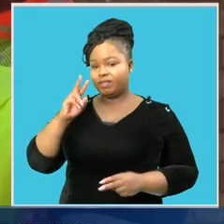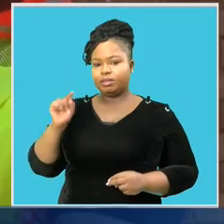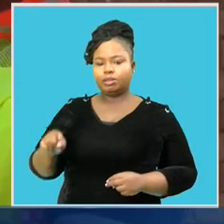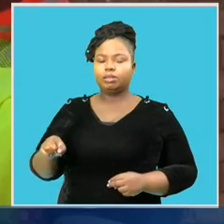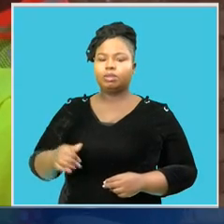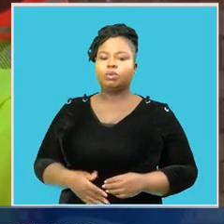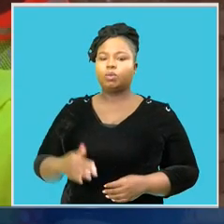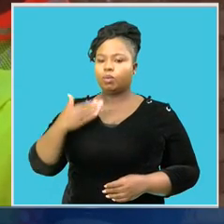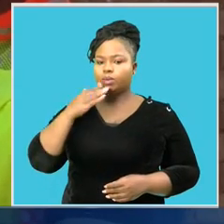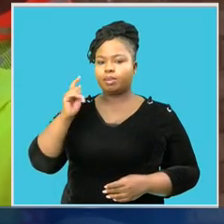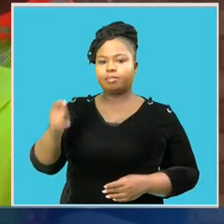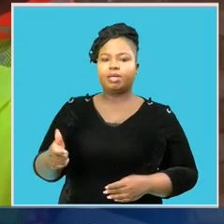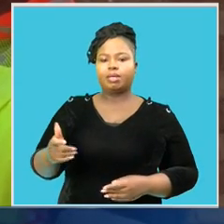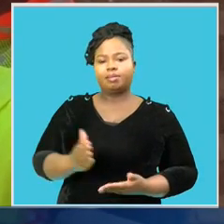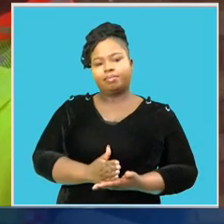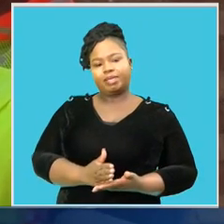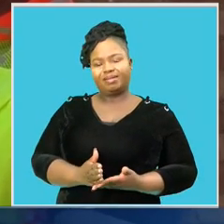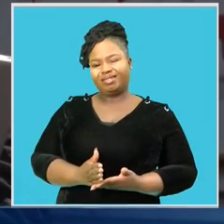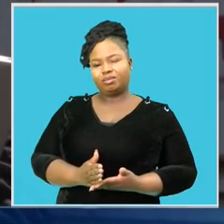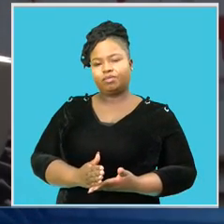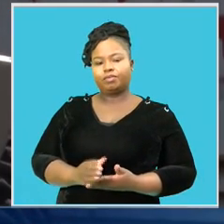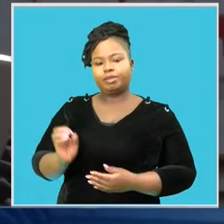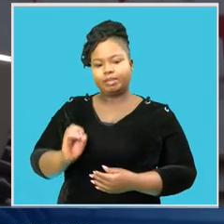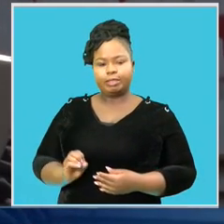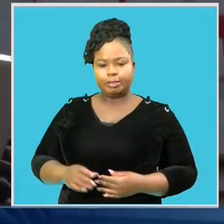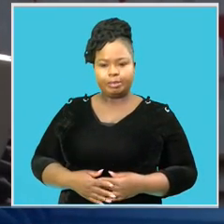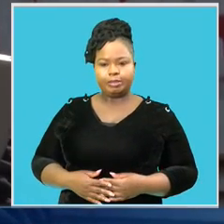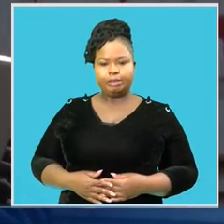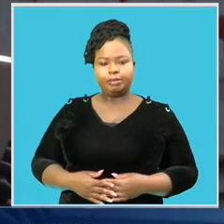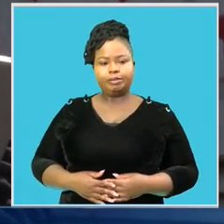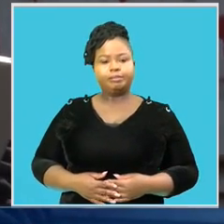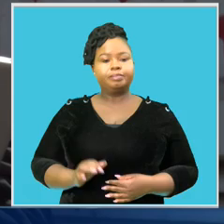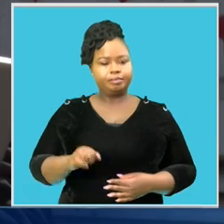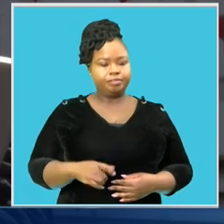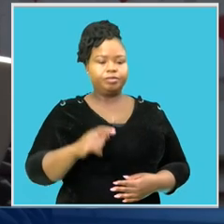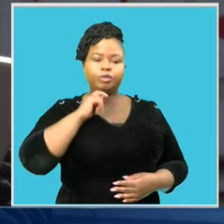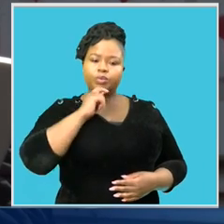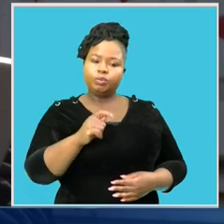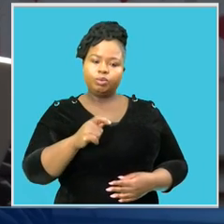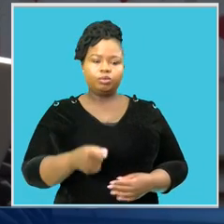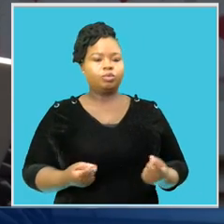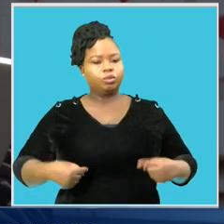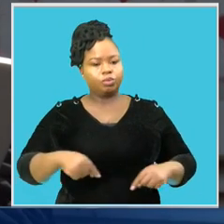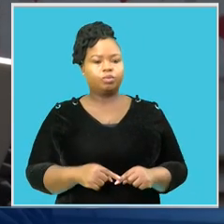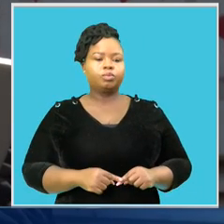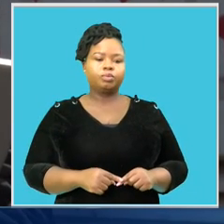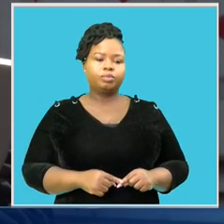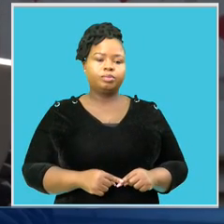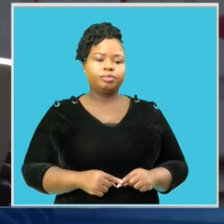nosinde ngokukhokha ingxenye yesikweletu uyachaza. Indeed, we've managed to